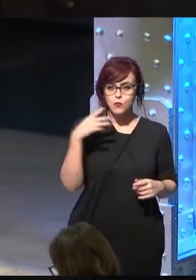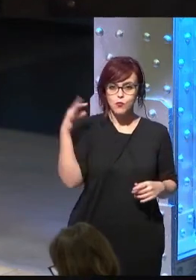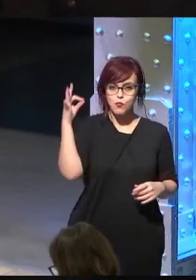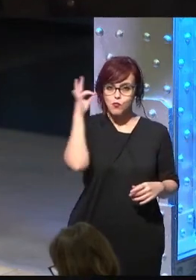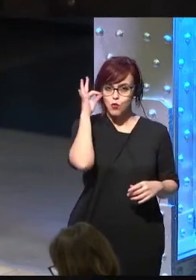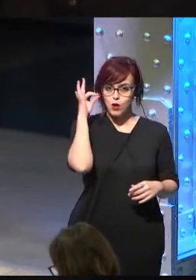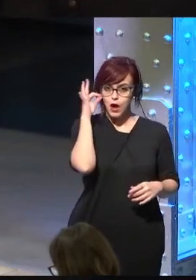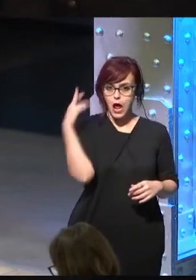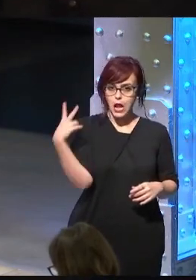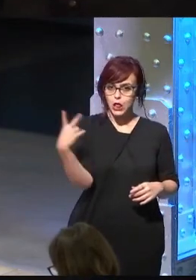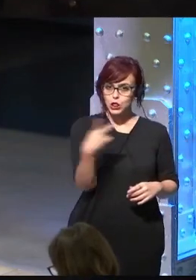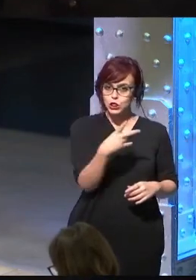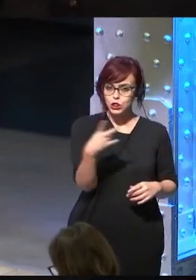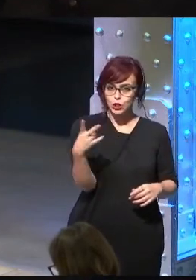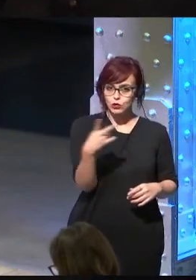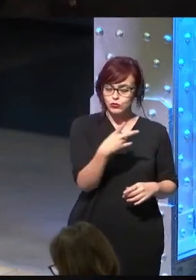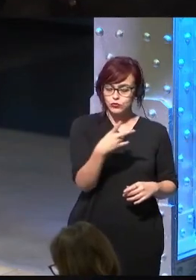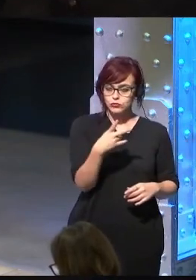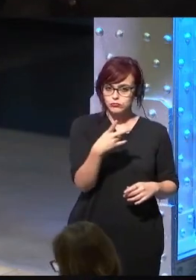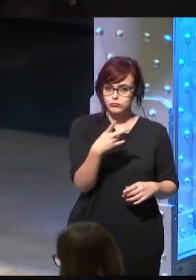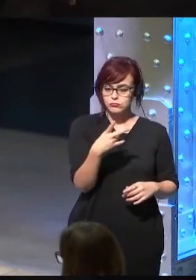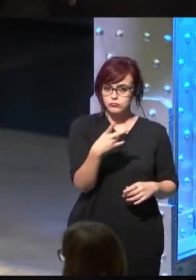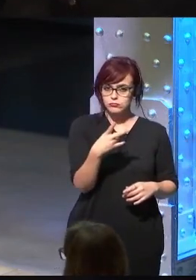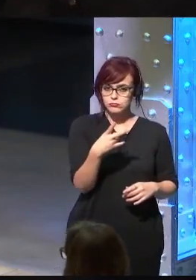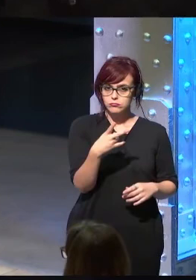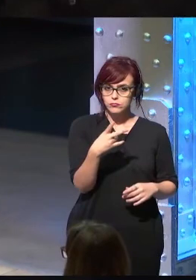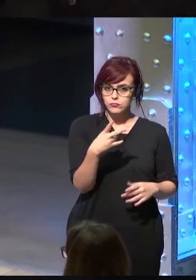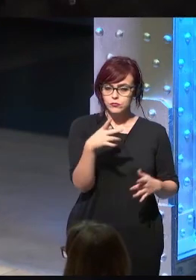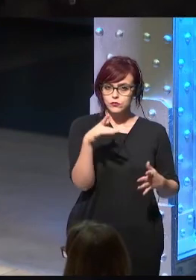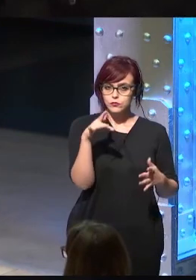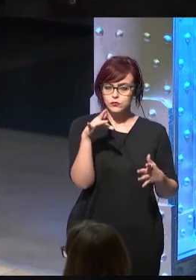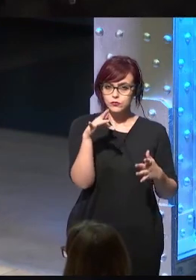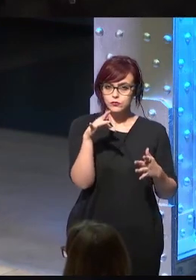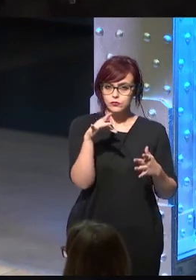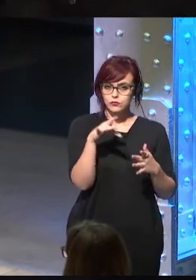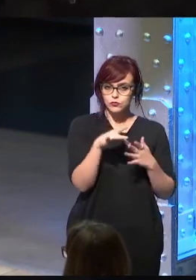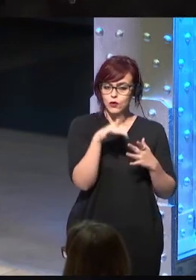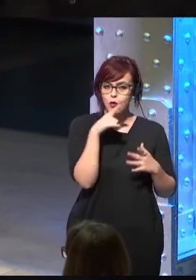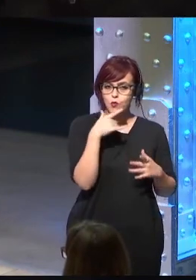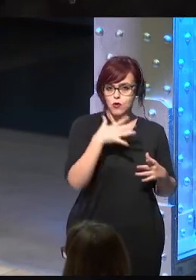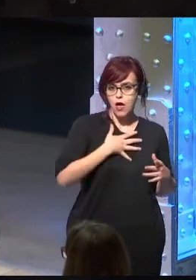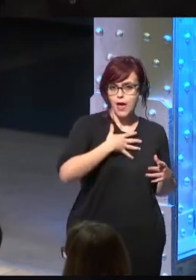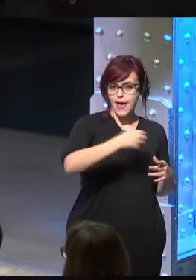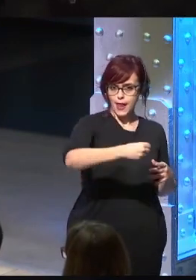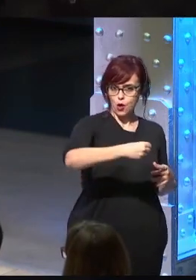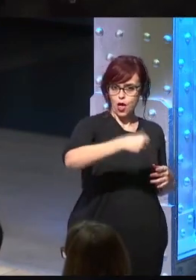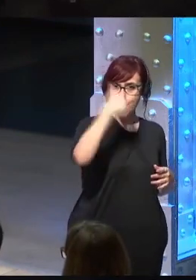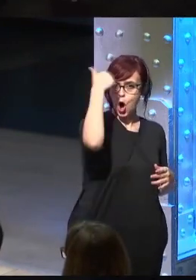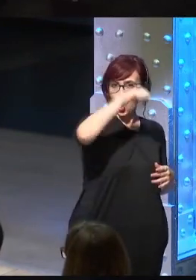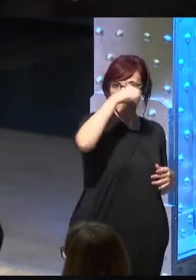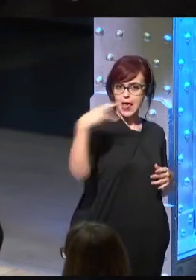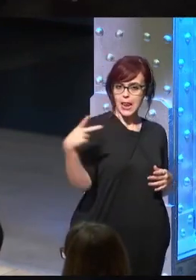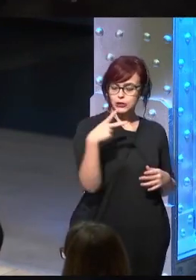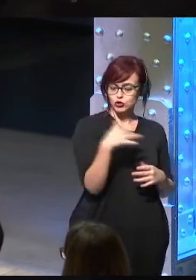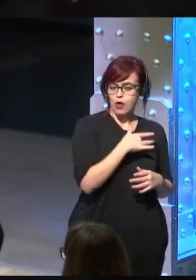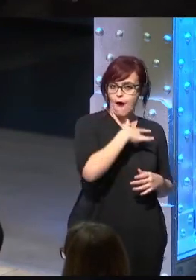areas, but as two women, the projection of which was to be subdued to love